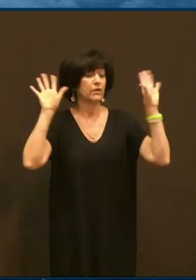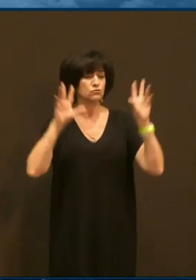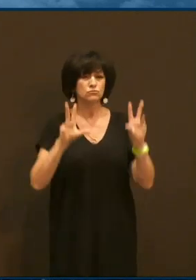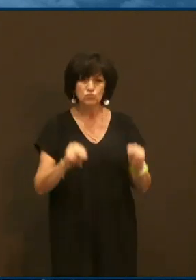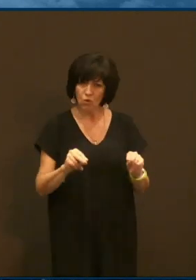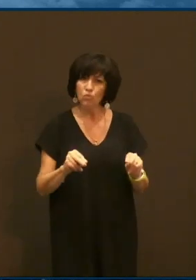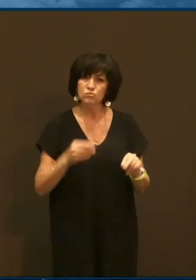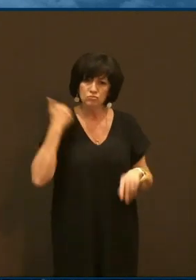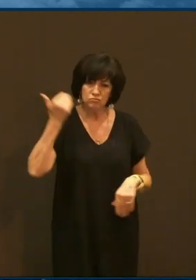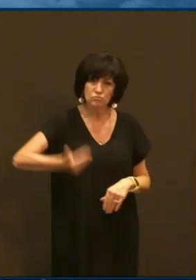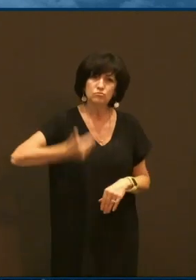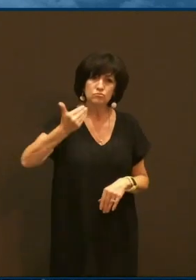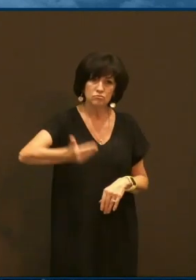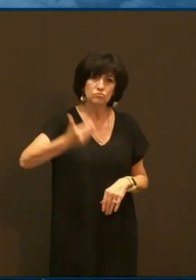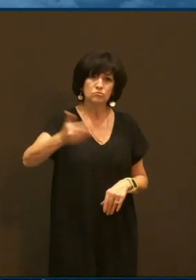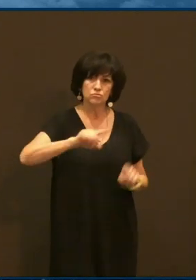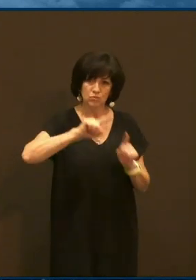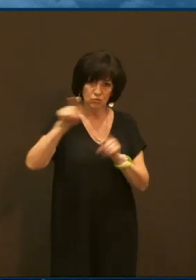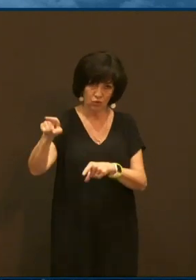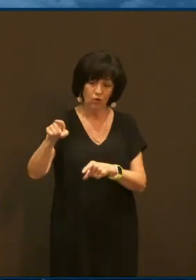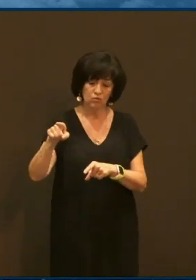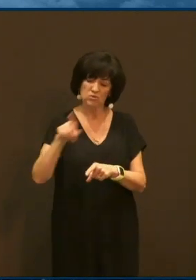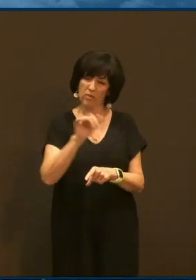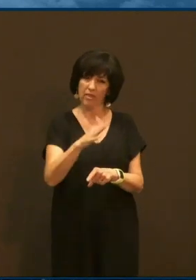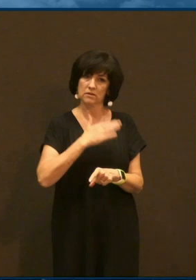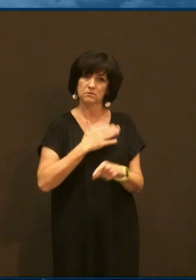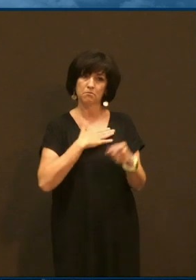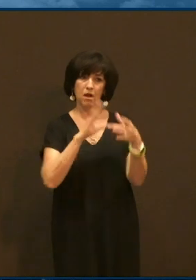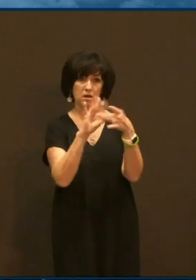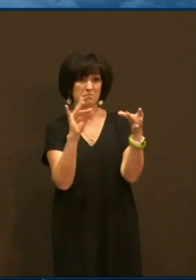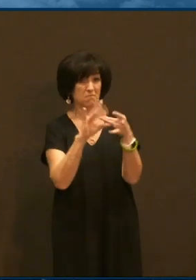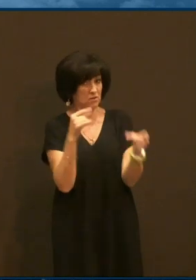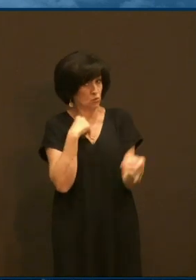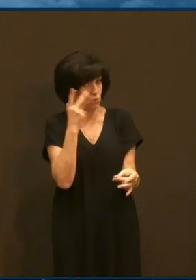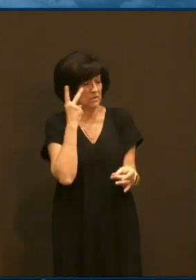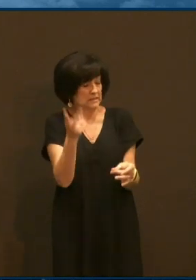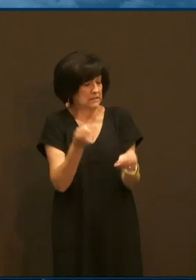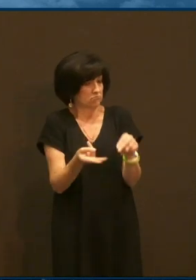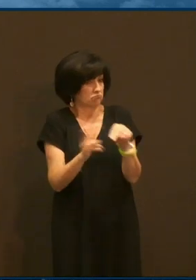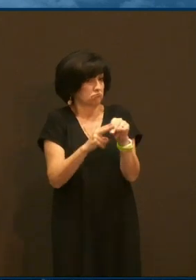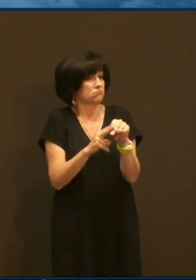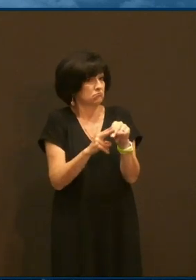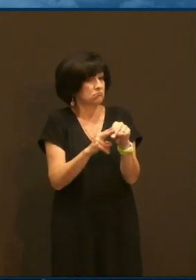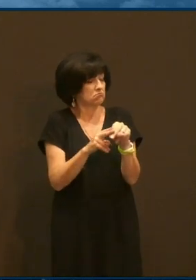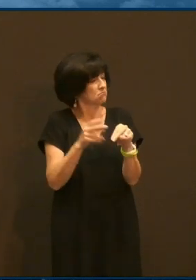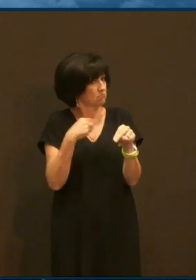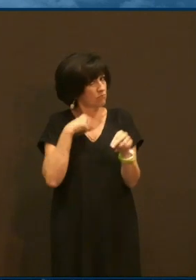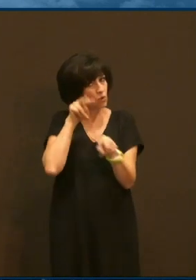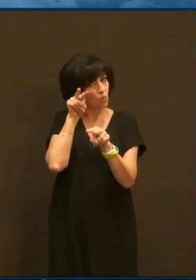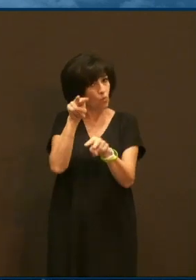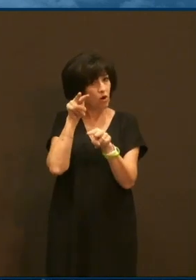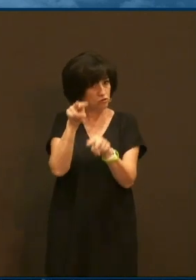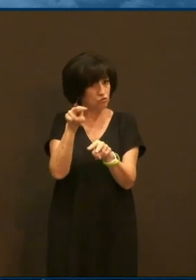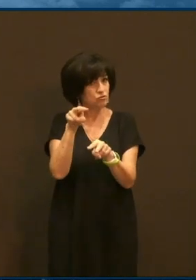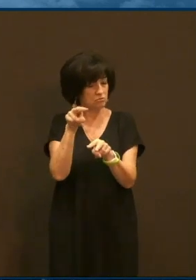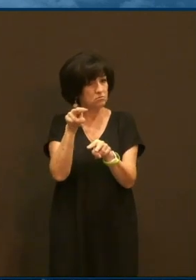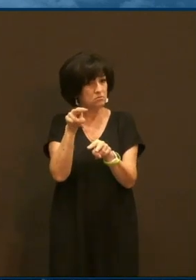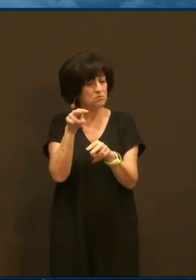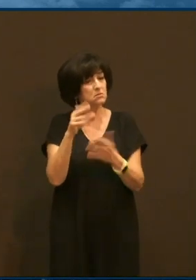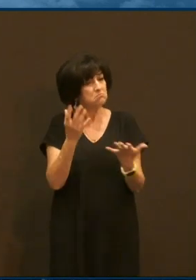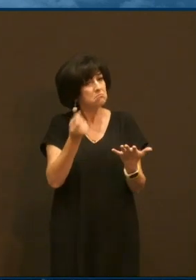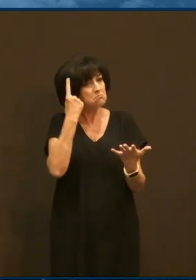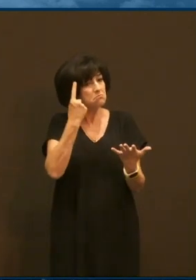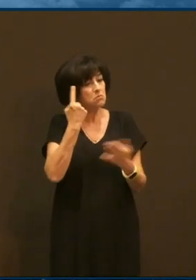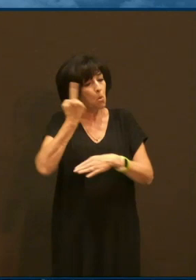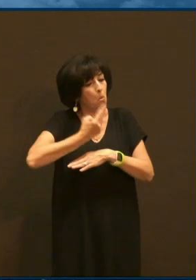the message. We see a little bit of an uptick. We're going to keep our eye on it. 2 or 3 days of data trend doesn't create, but we'll